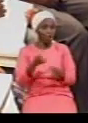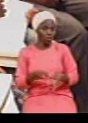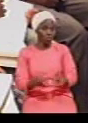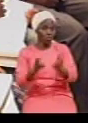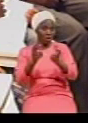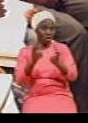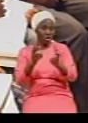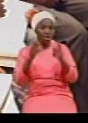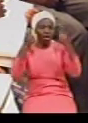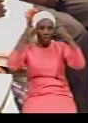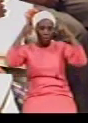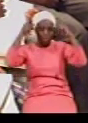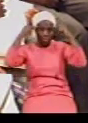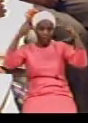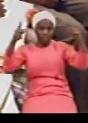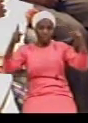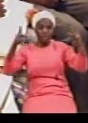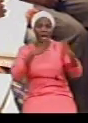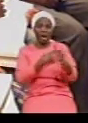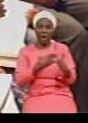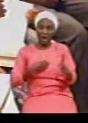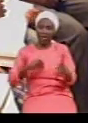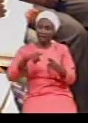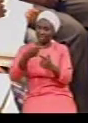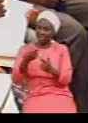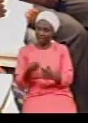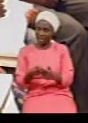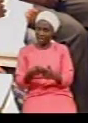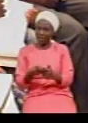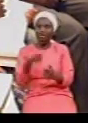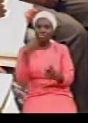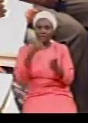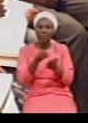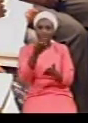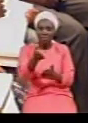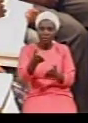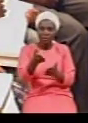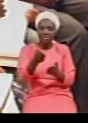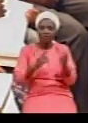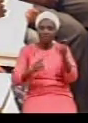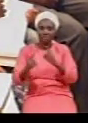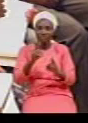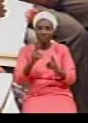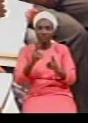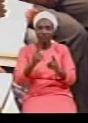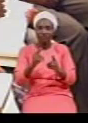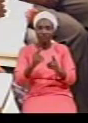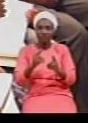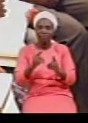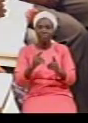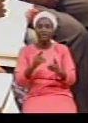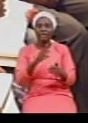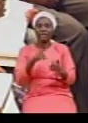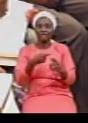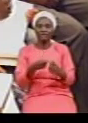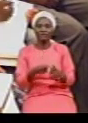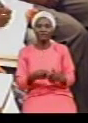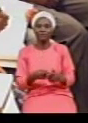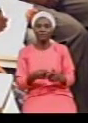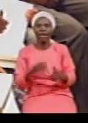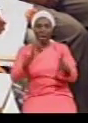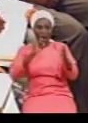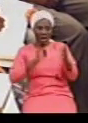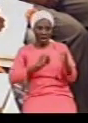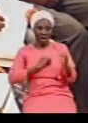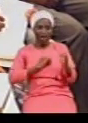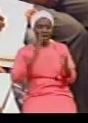prosperous. And then somebody there tell me, I shall have good